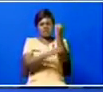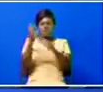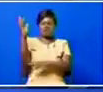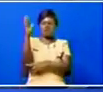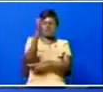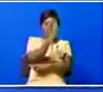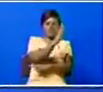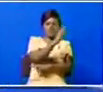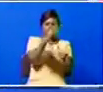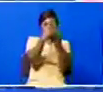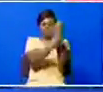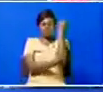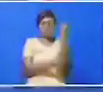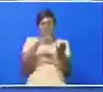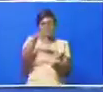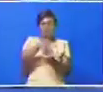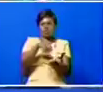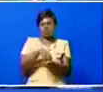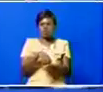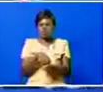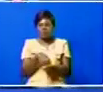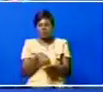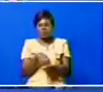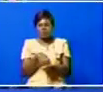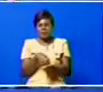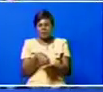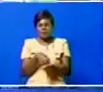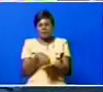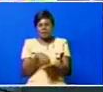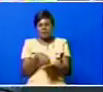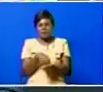forest cover. Rita Tinina, KTN News.